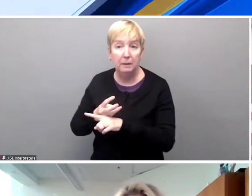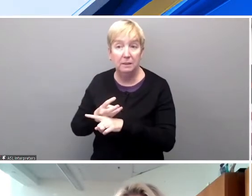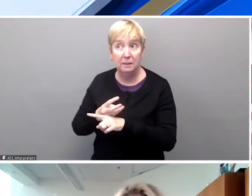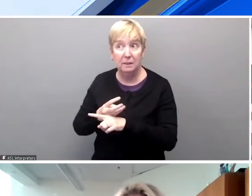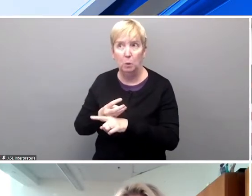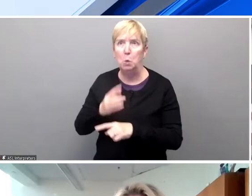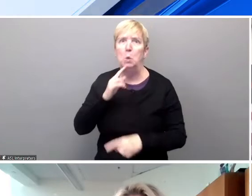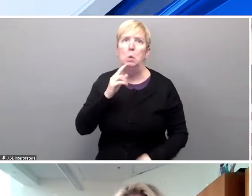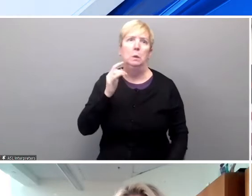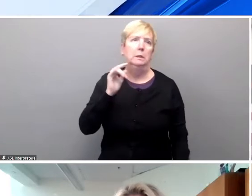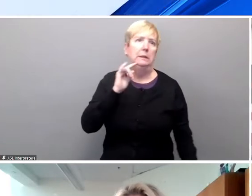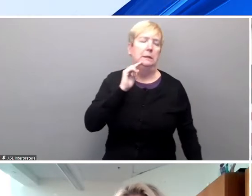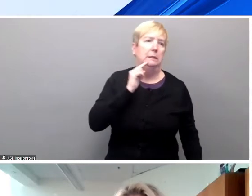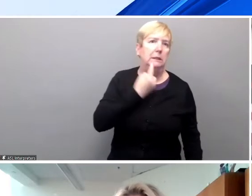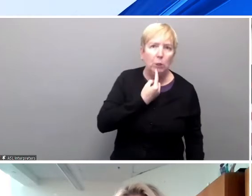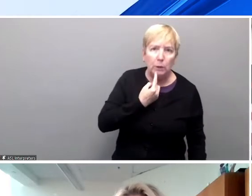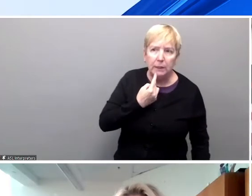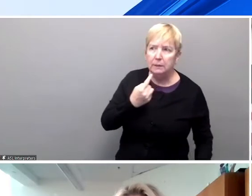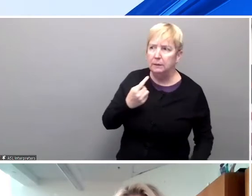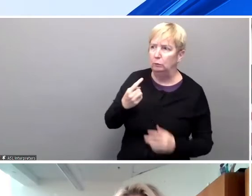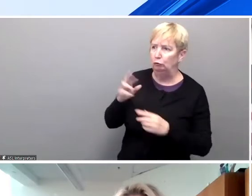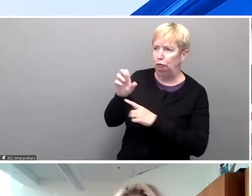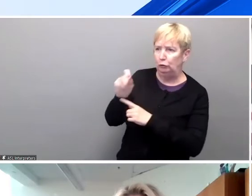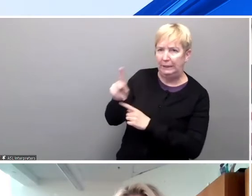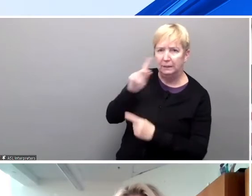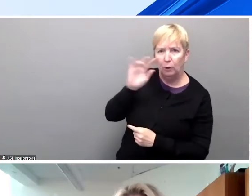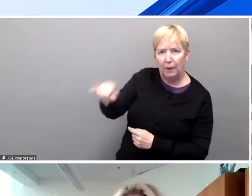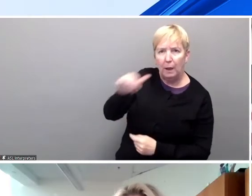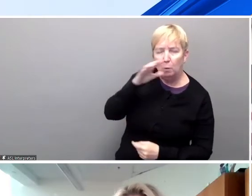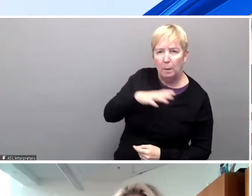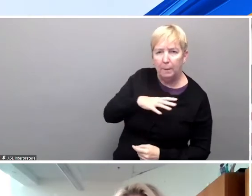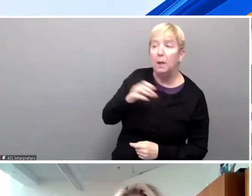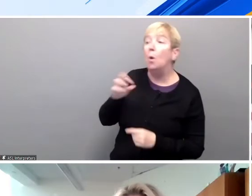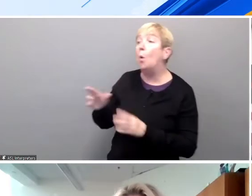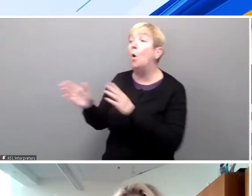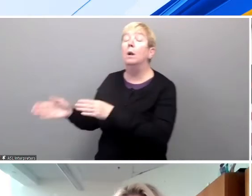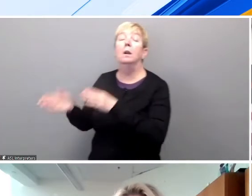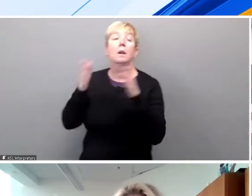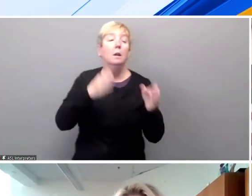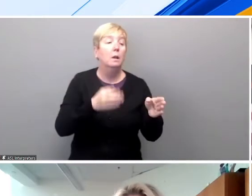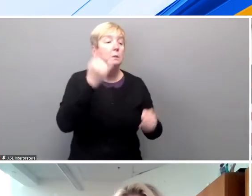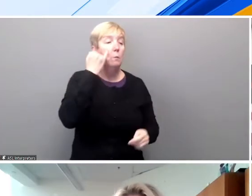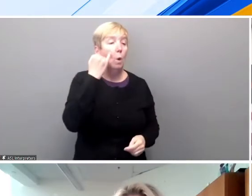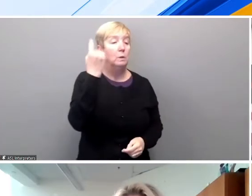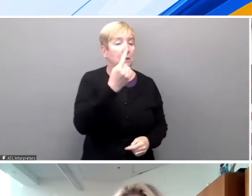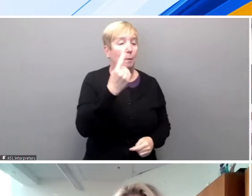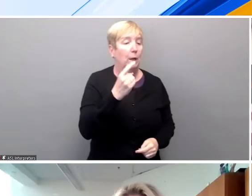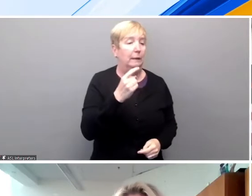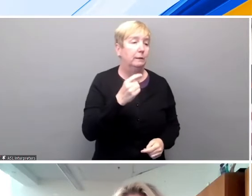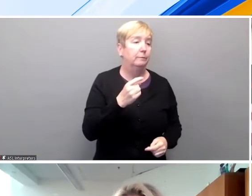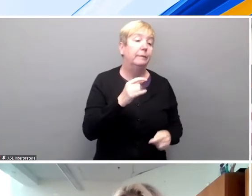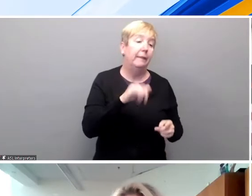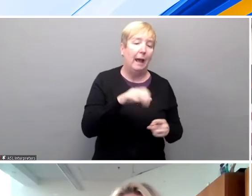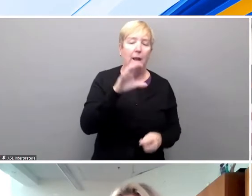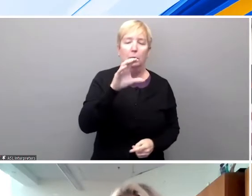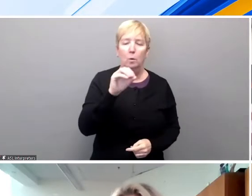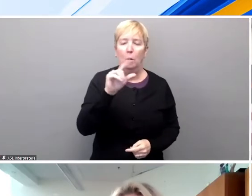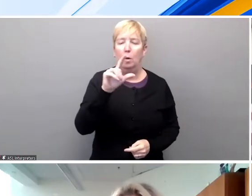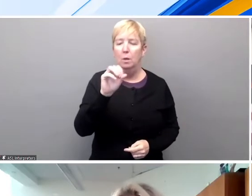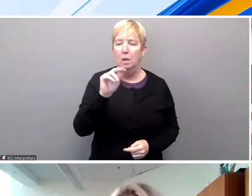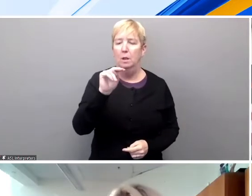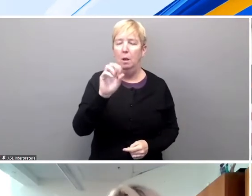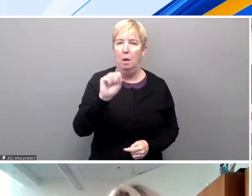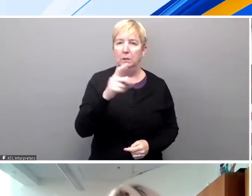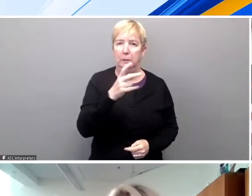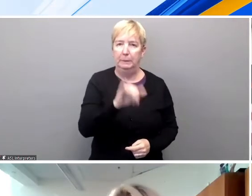the governor or even a colonoscopy for someone who has indications of internal bleeding, we feel those are medically